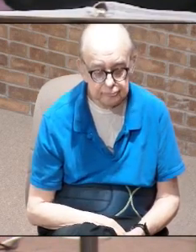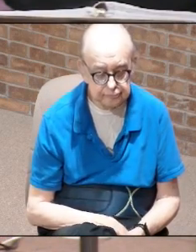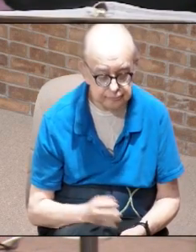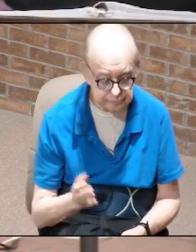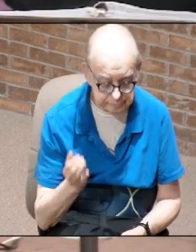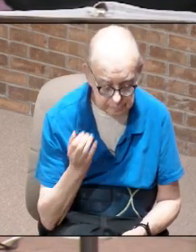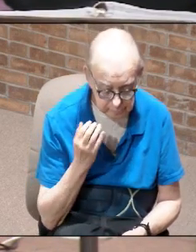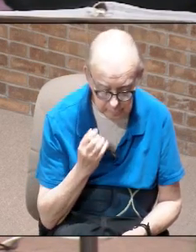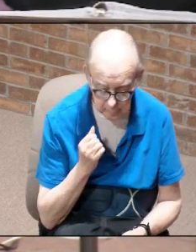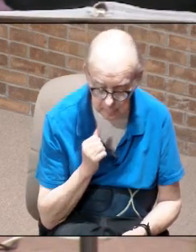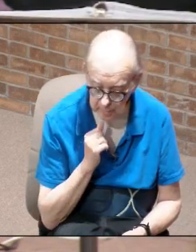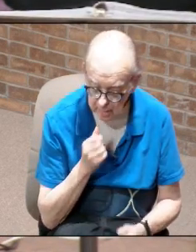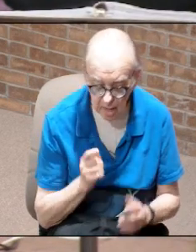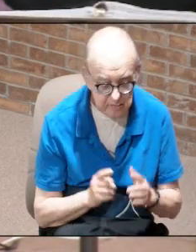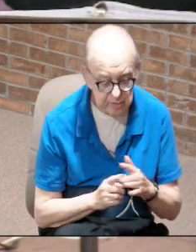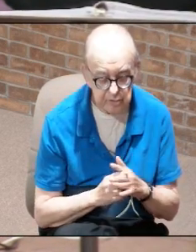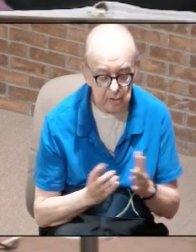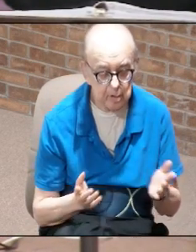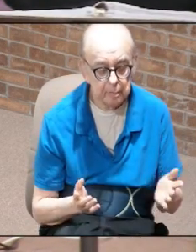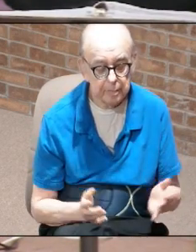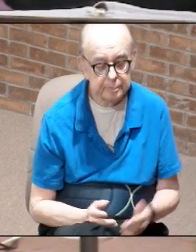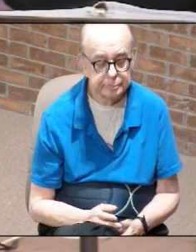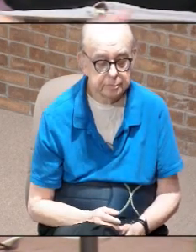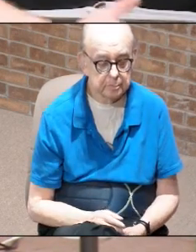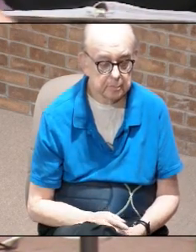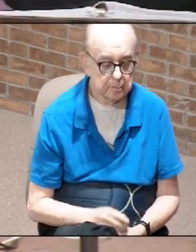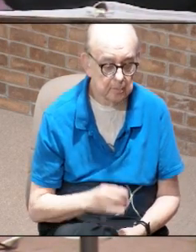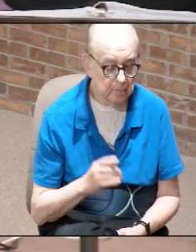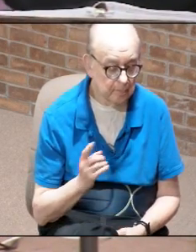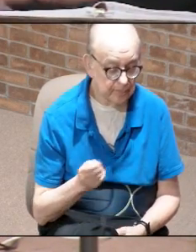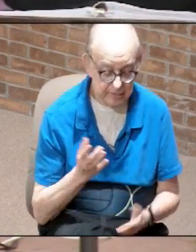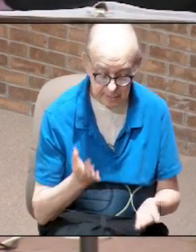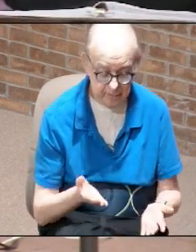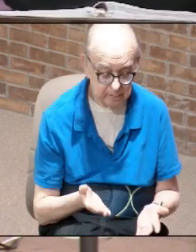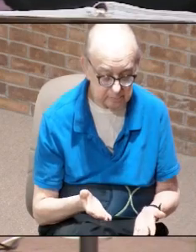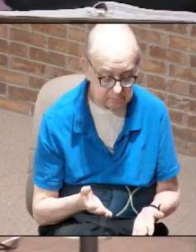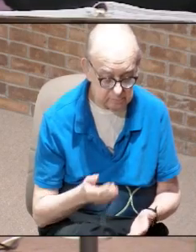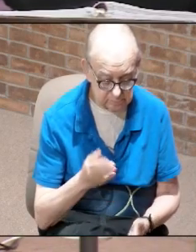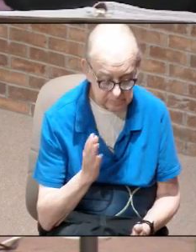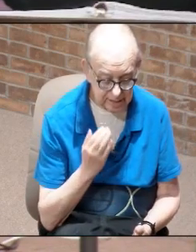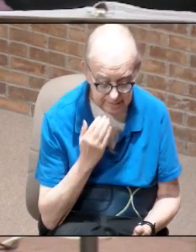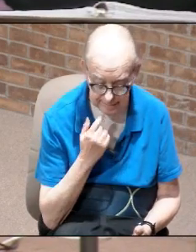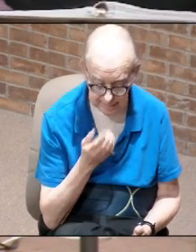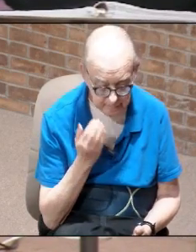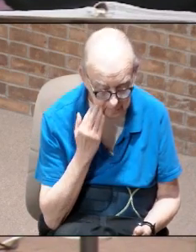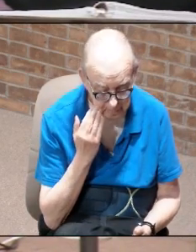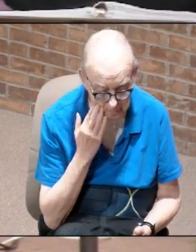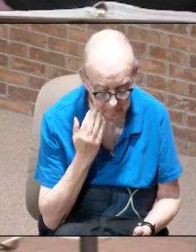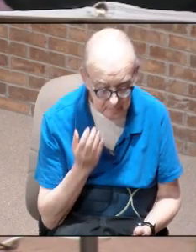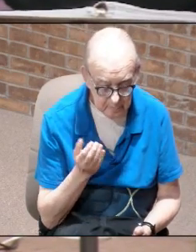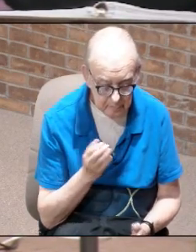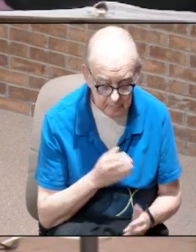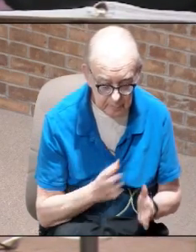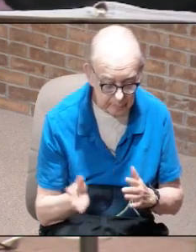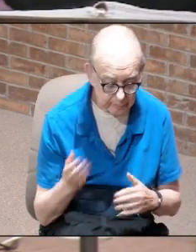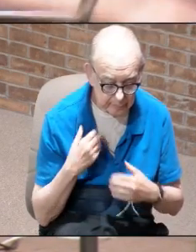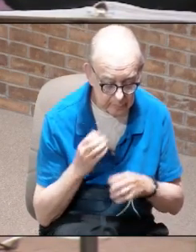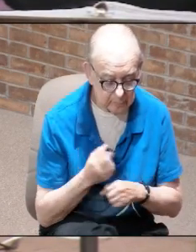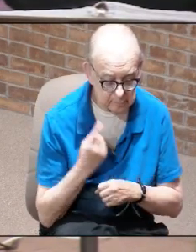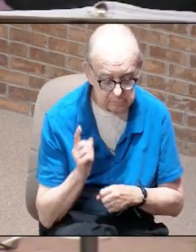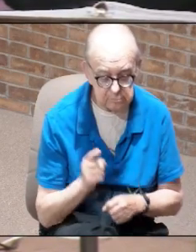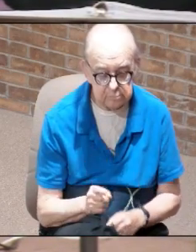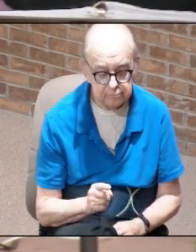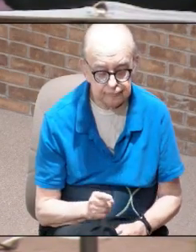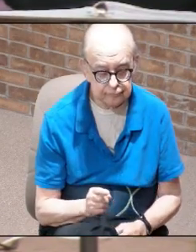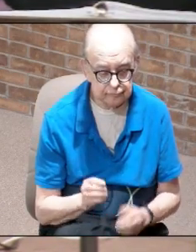It isn't just going to show up. It's already there. He said, I know the plans that I have made for